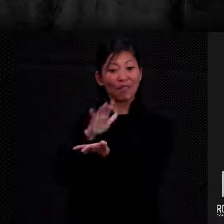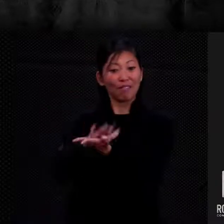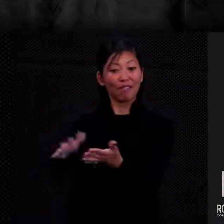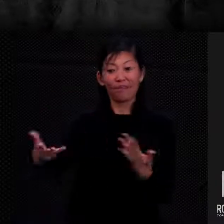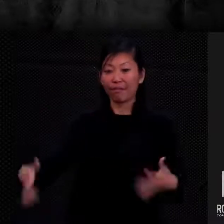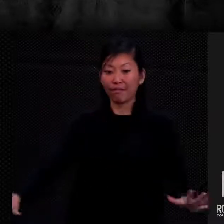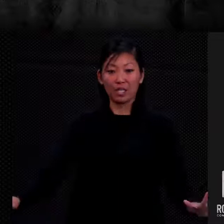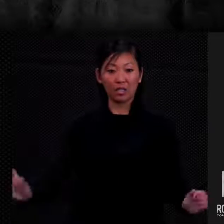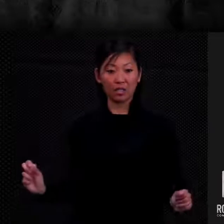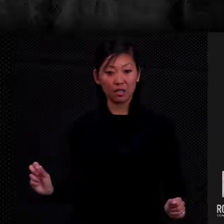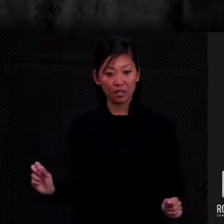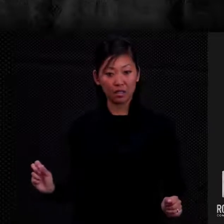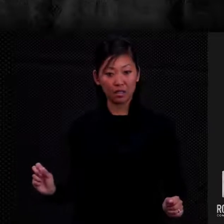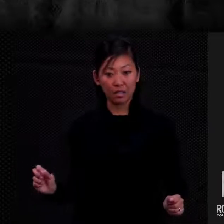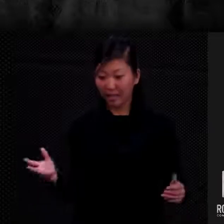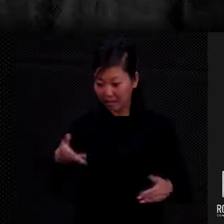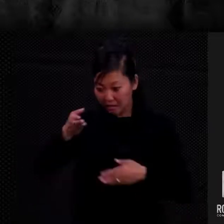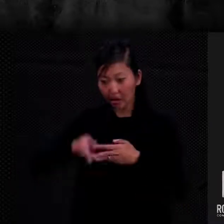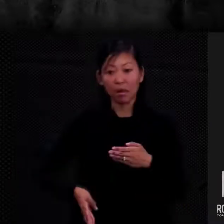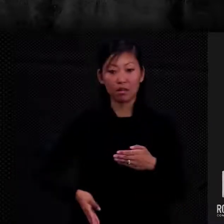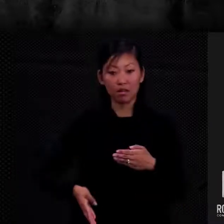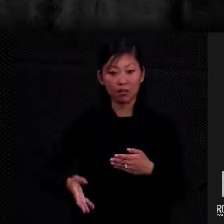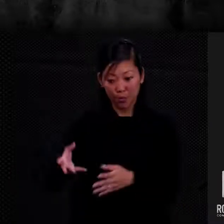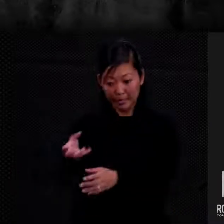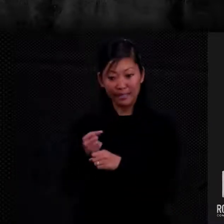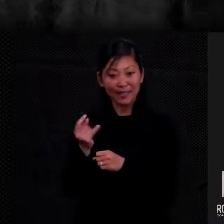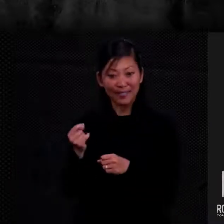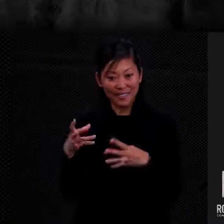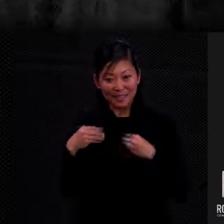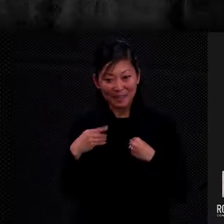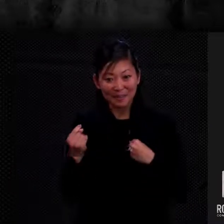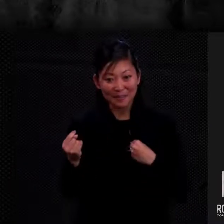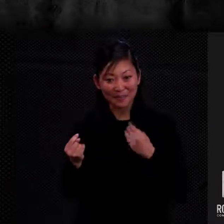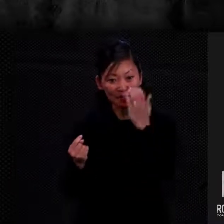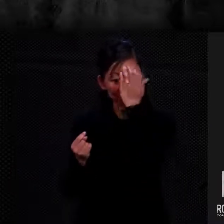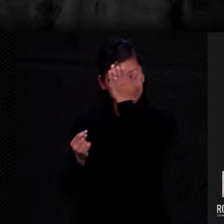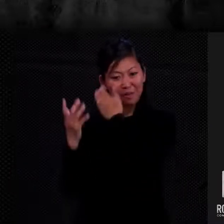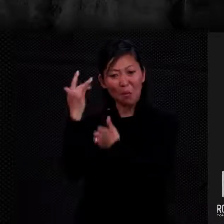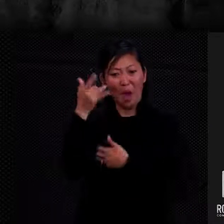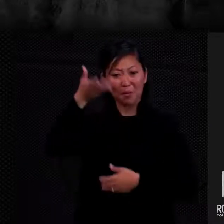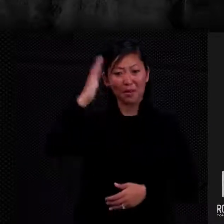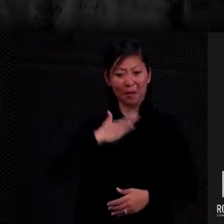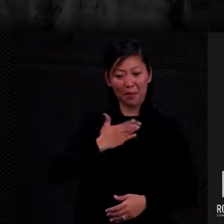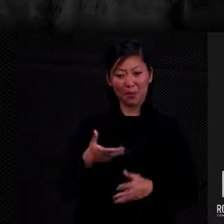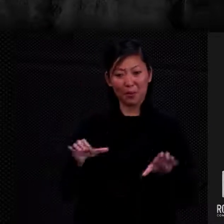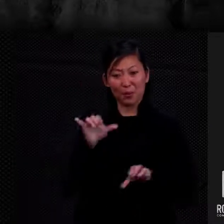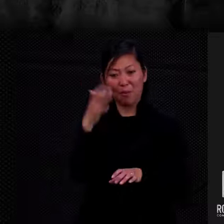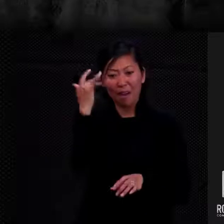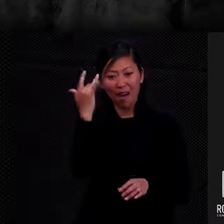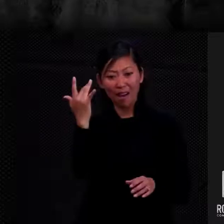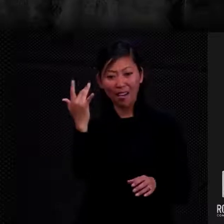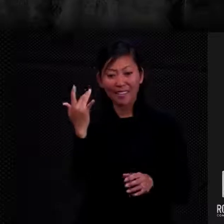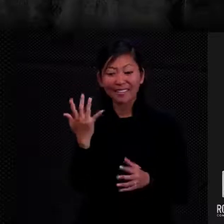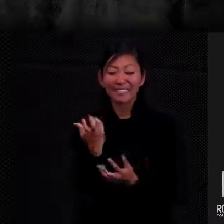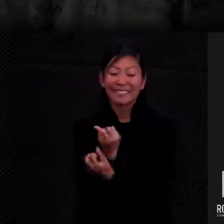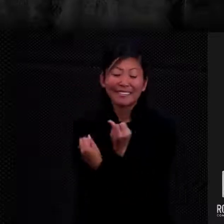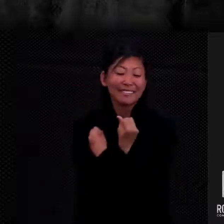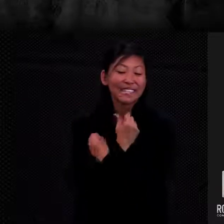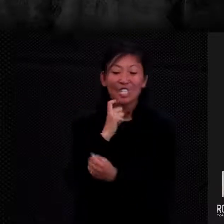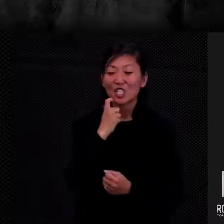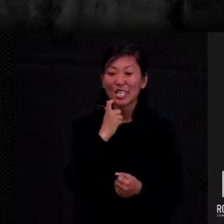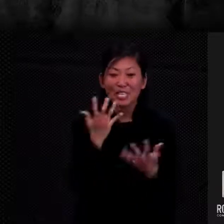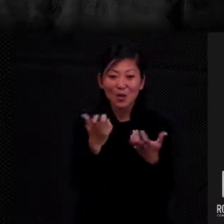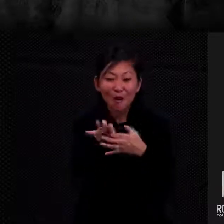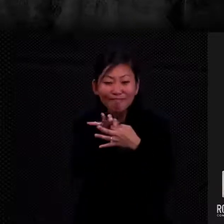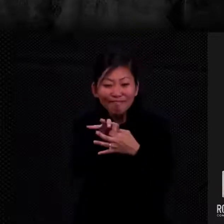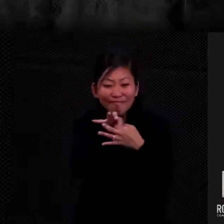for you. Receive that. Why would God do that? because he yearns jealously over the